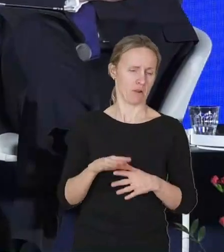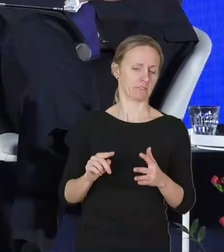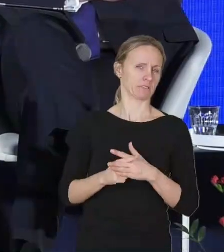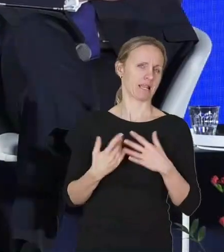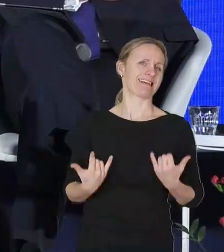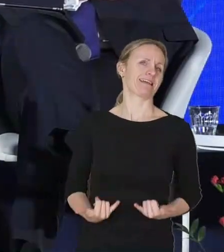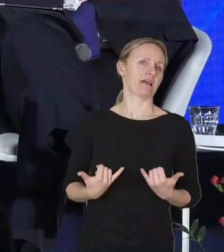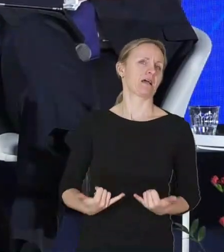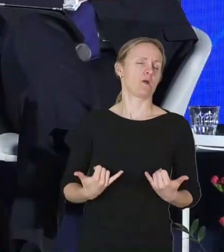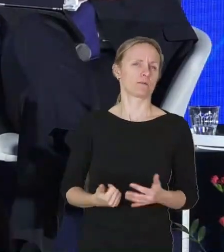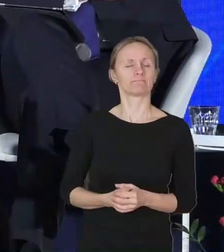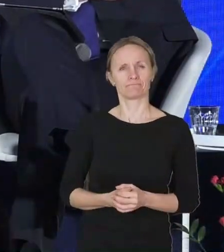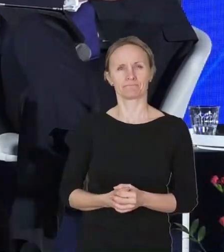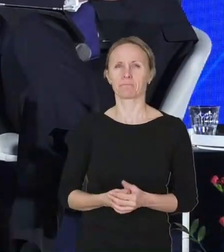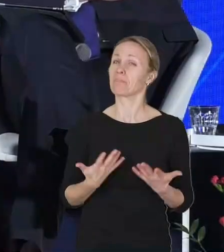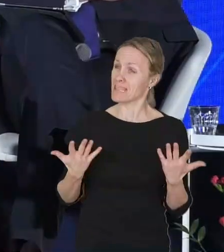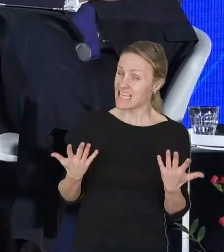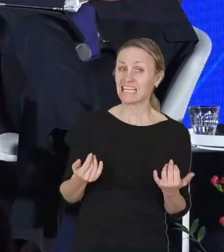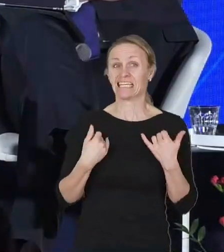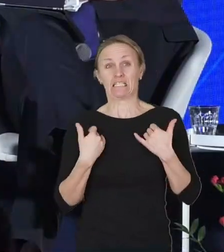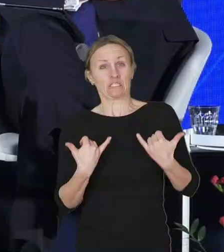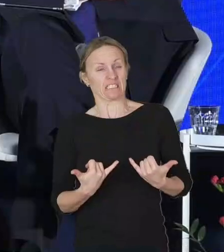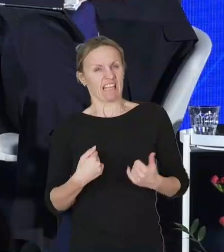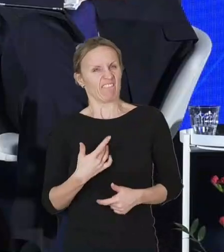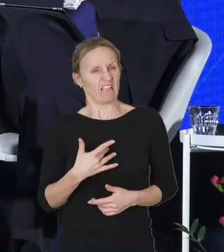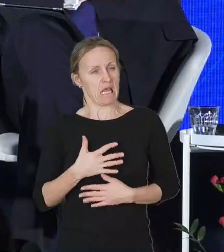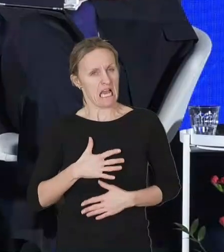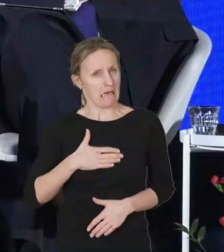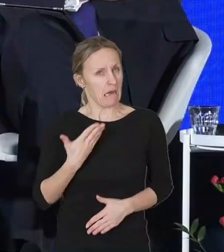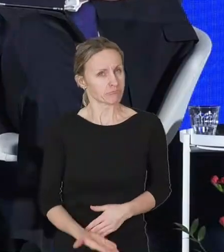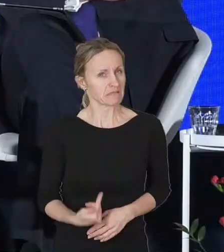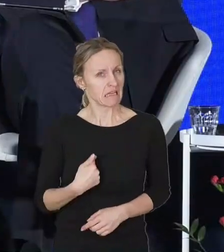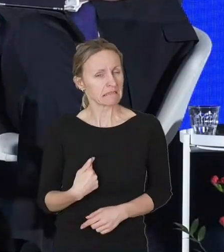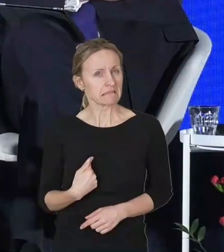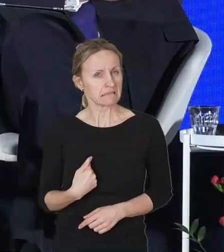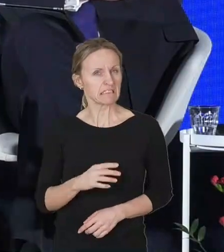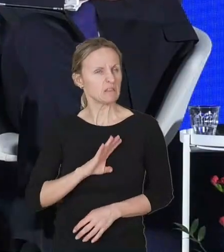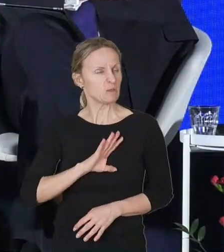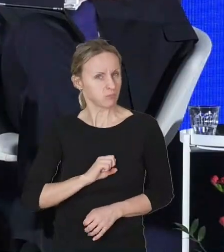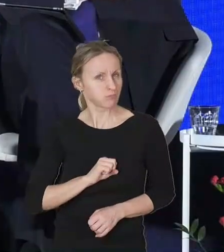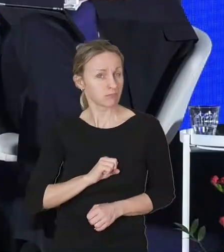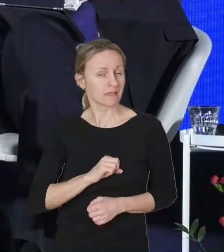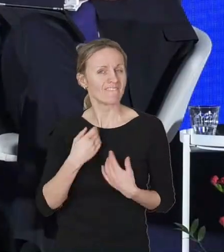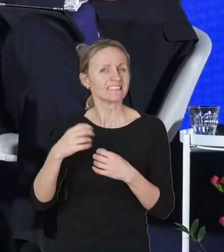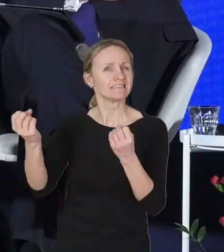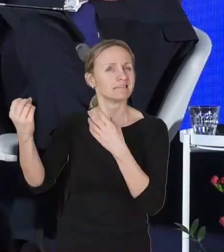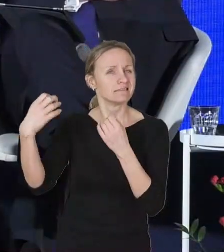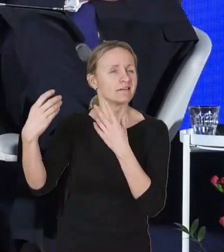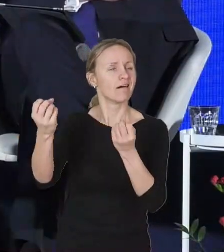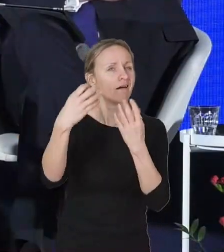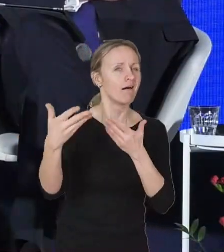when a bit of the focus on the discussion is about hope and fear.